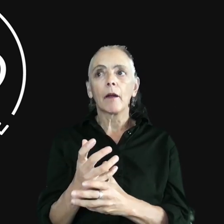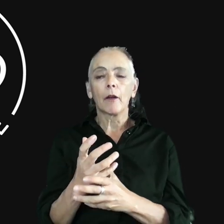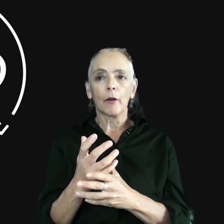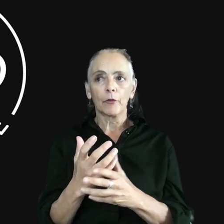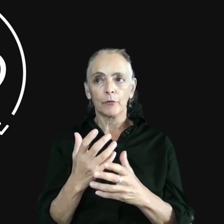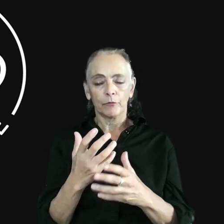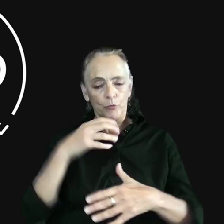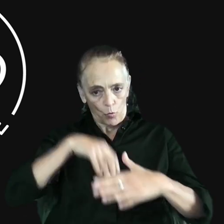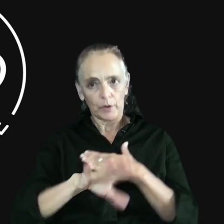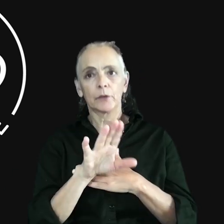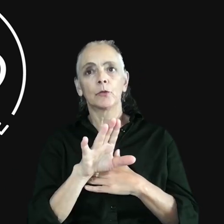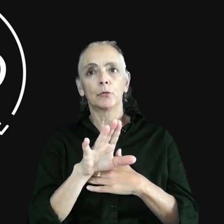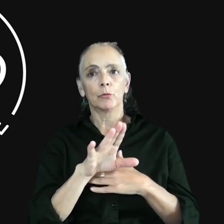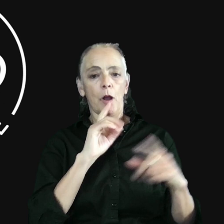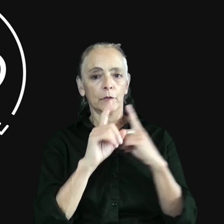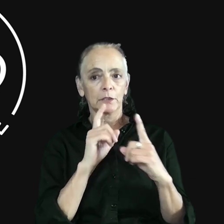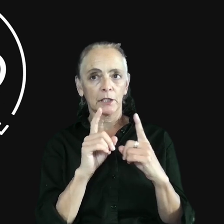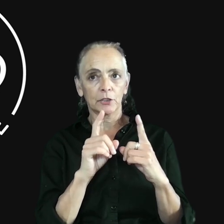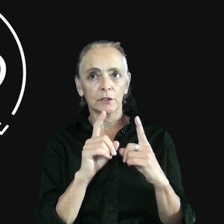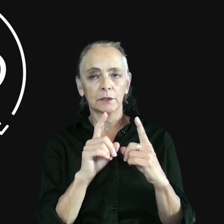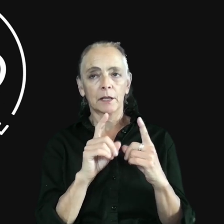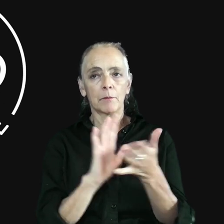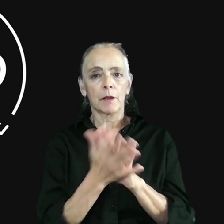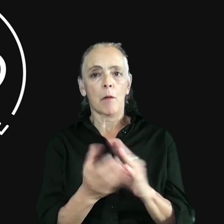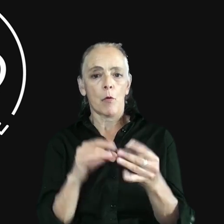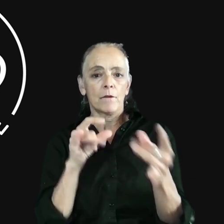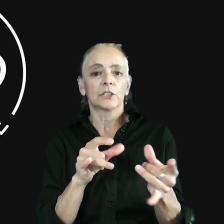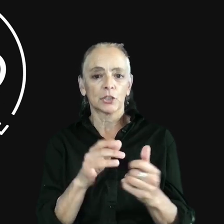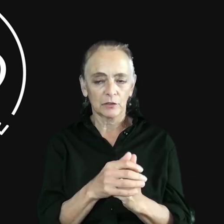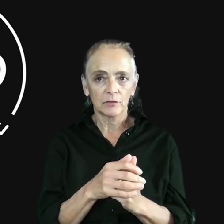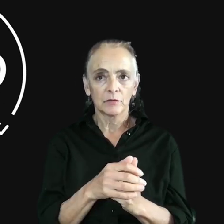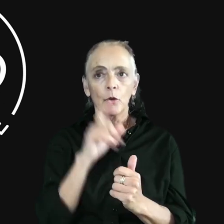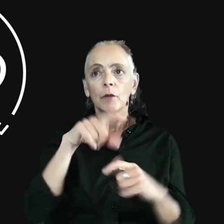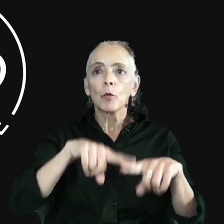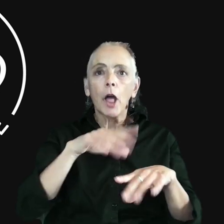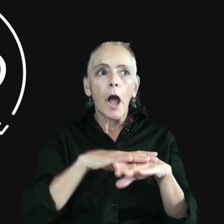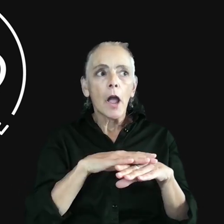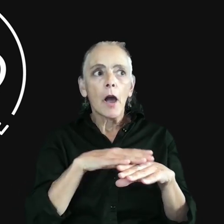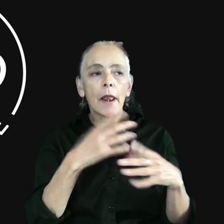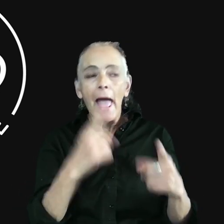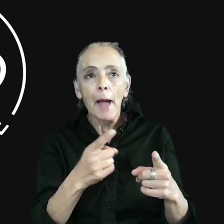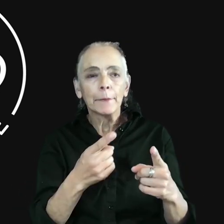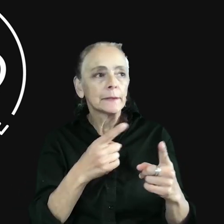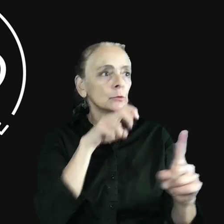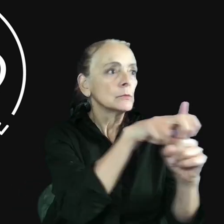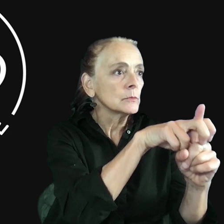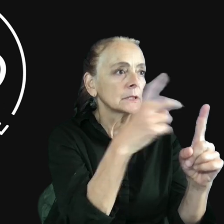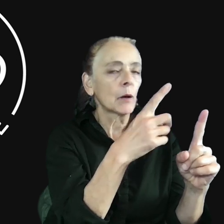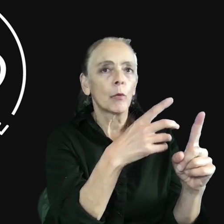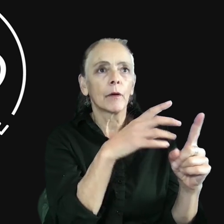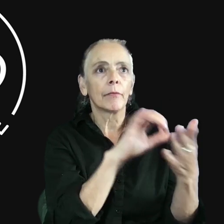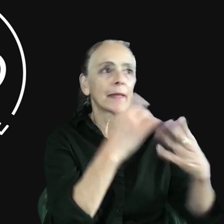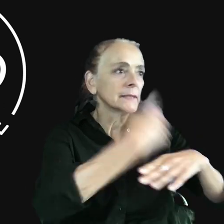conversations and be more efficient because they don't have to just rely on like catching that one person at their desk that one